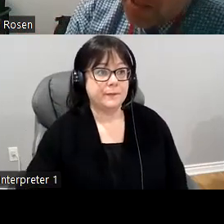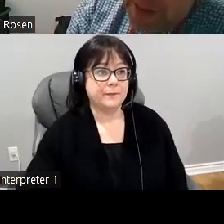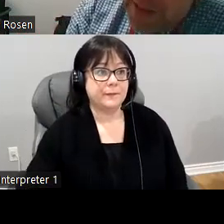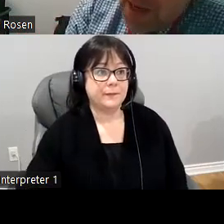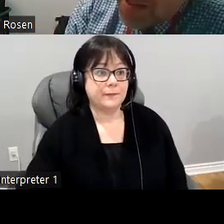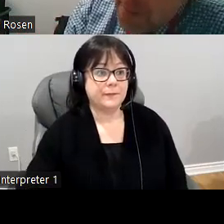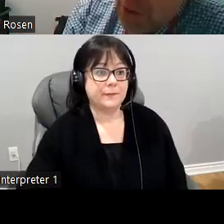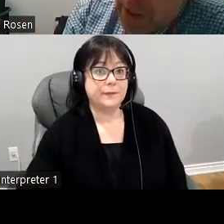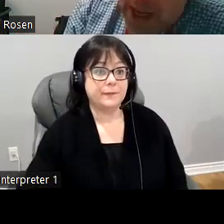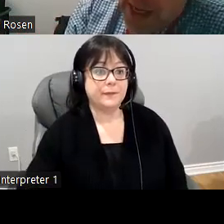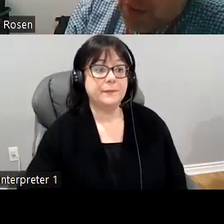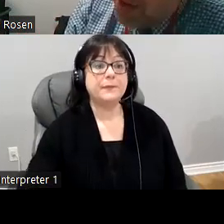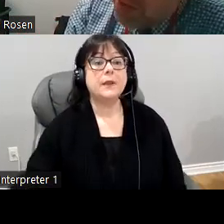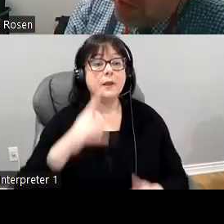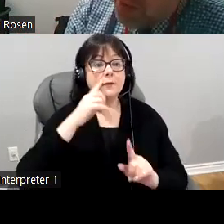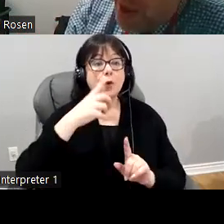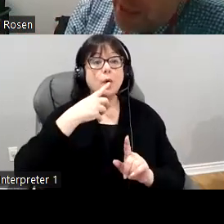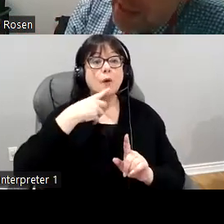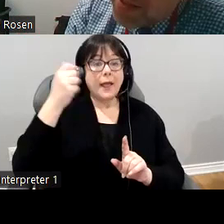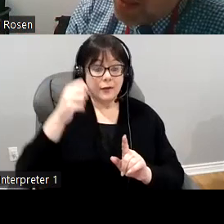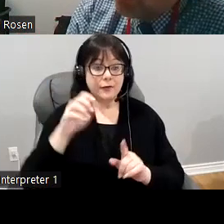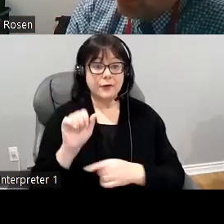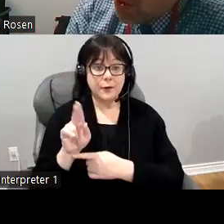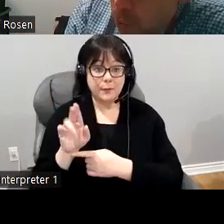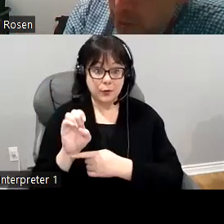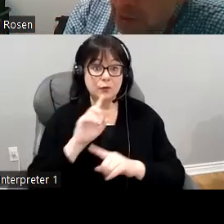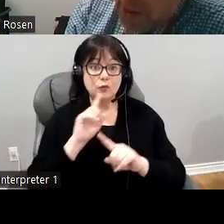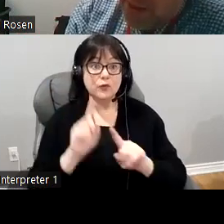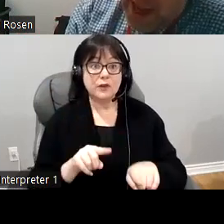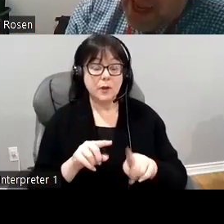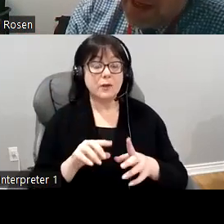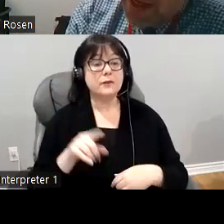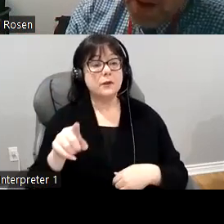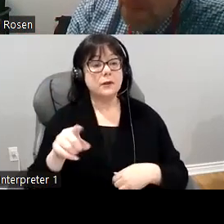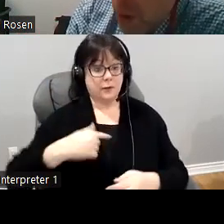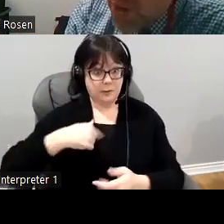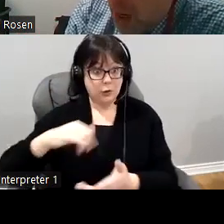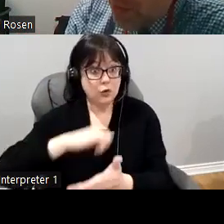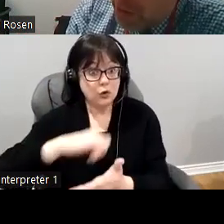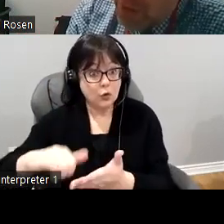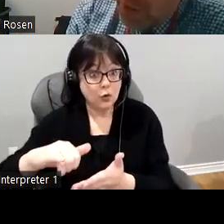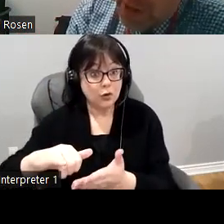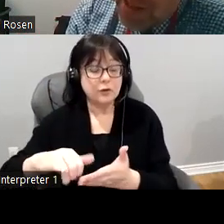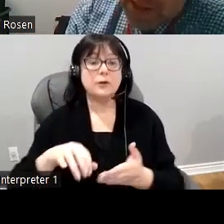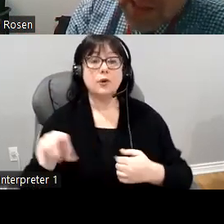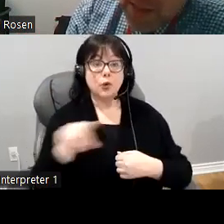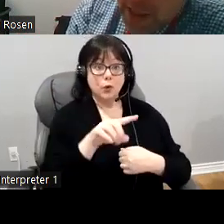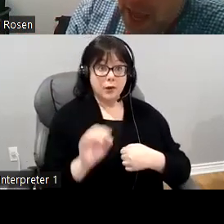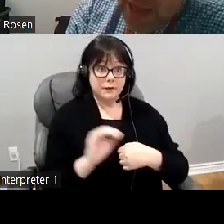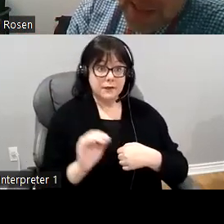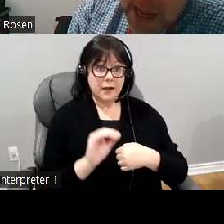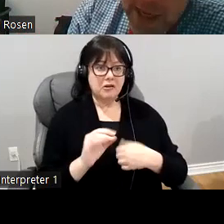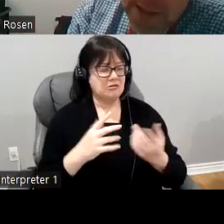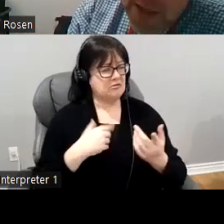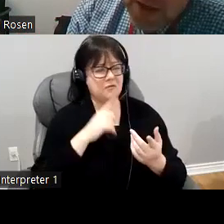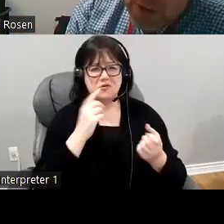and I suspect it is similar in Ontario to the way it is in New York and in most other communities, at least in the